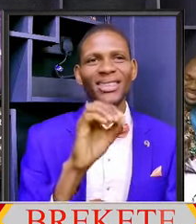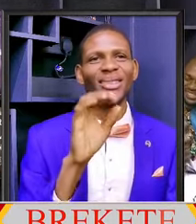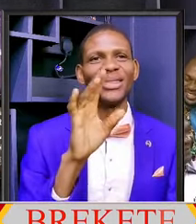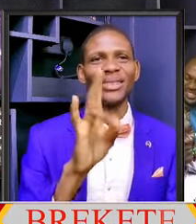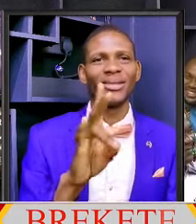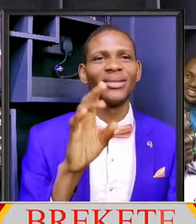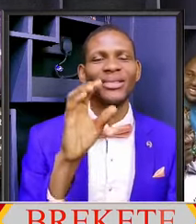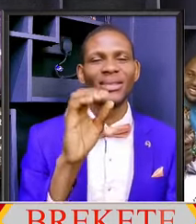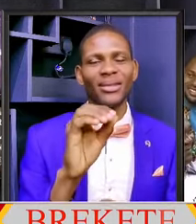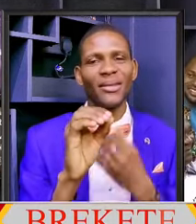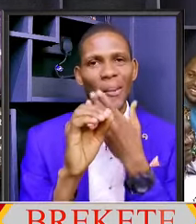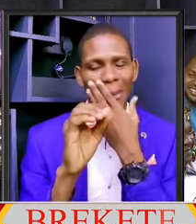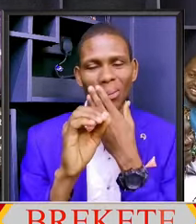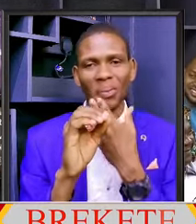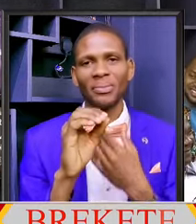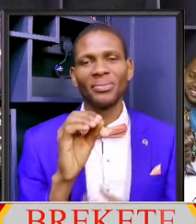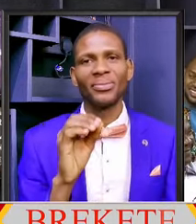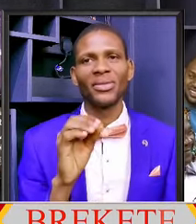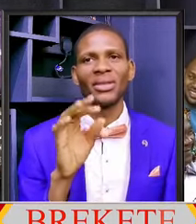070